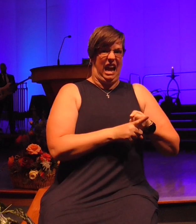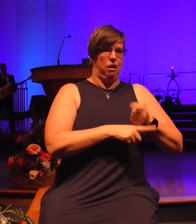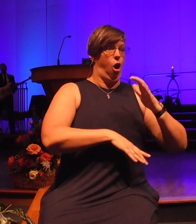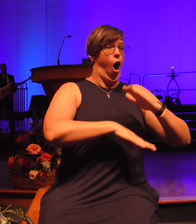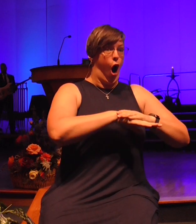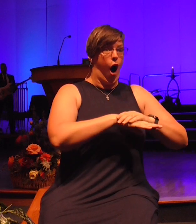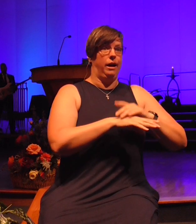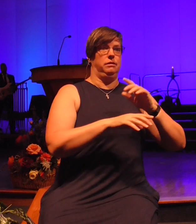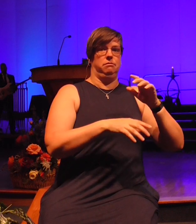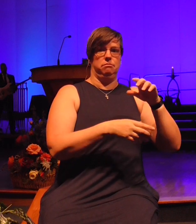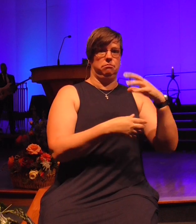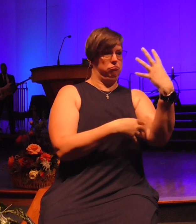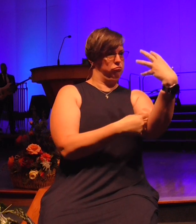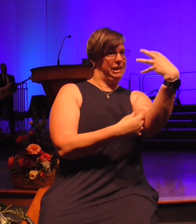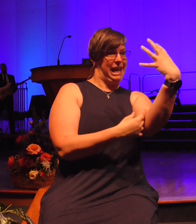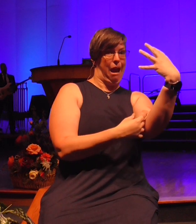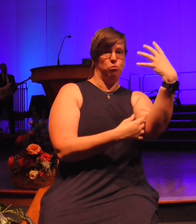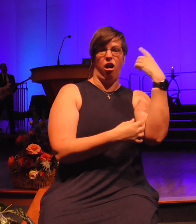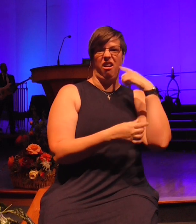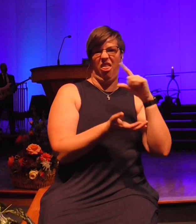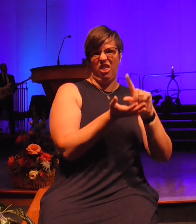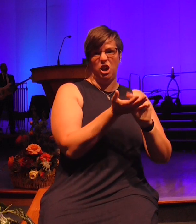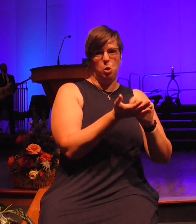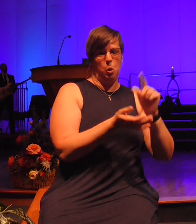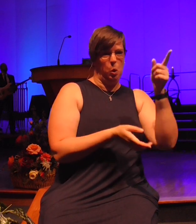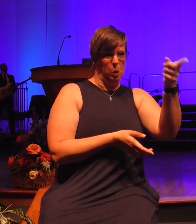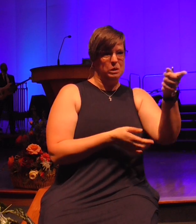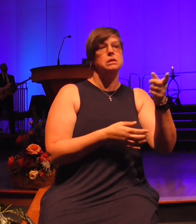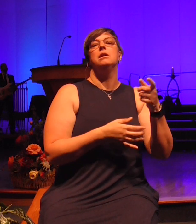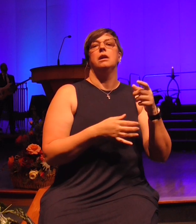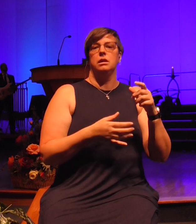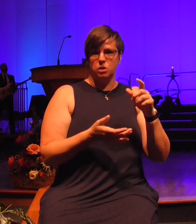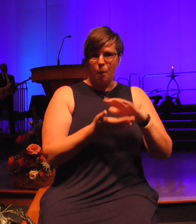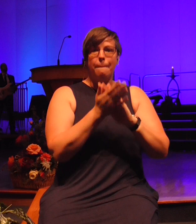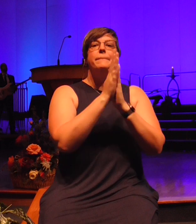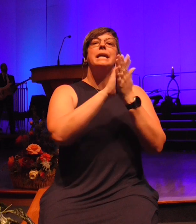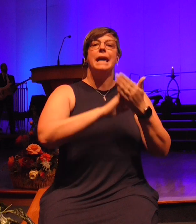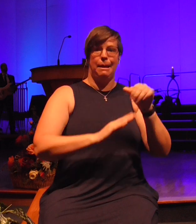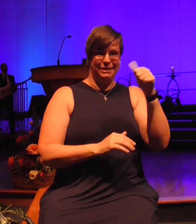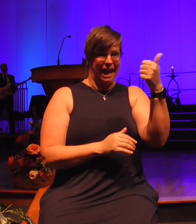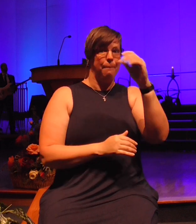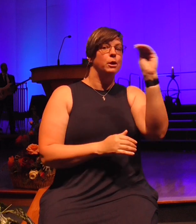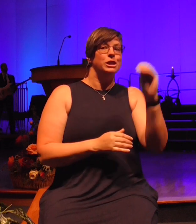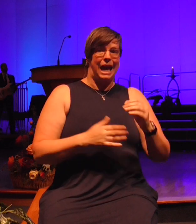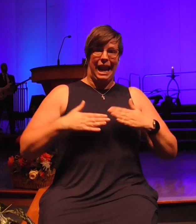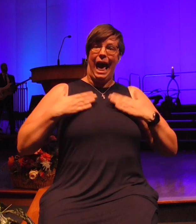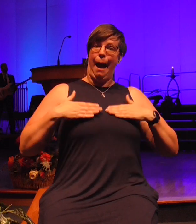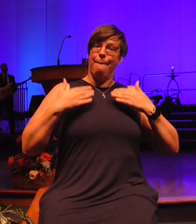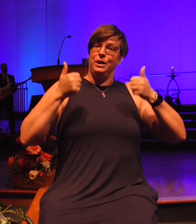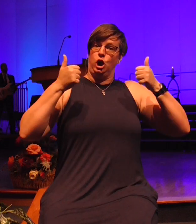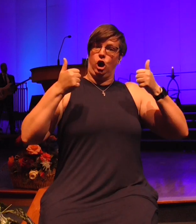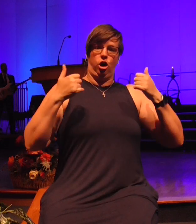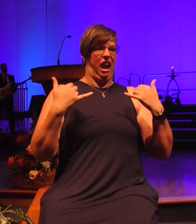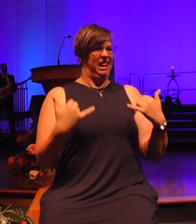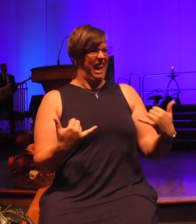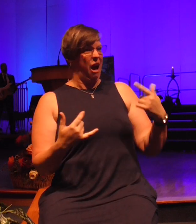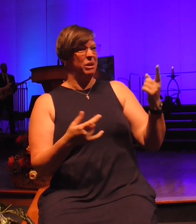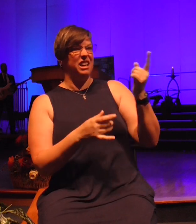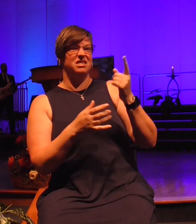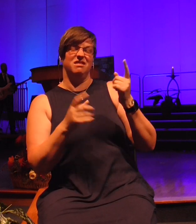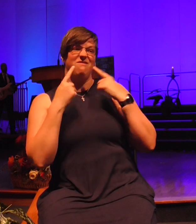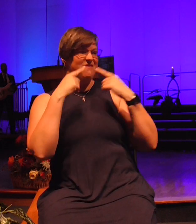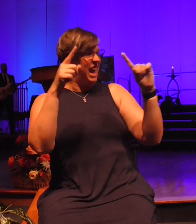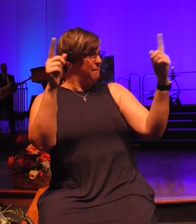studied meditation, didn't become enlightened, but did become 10% happier. And now he is a best-selling author and one of the top podcast hosts in the